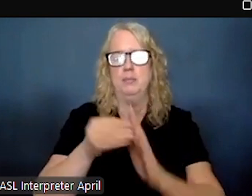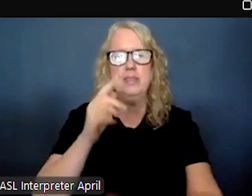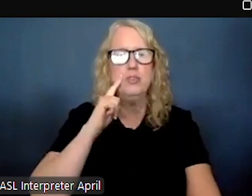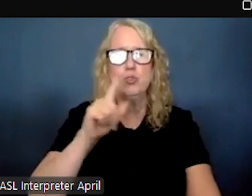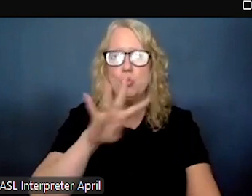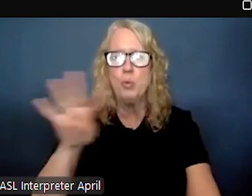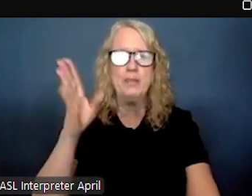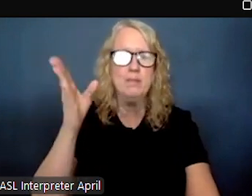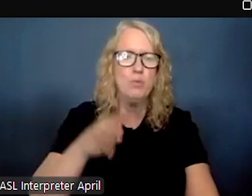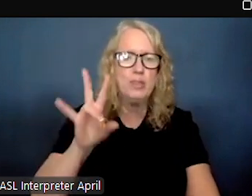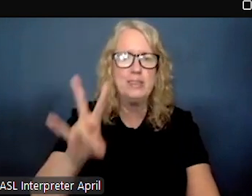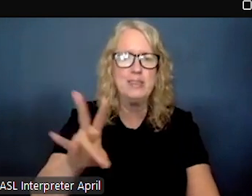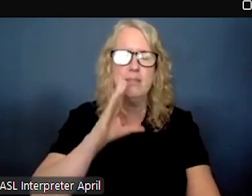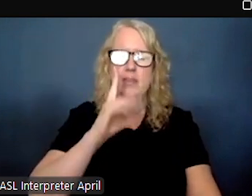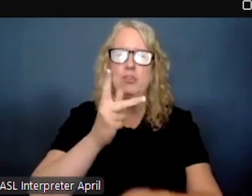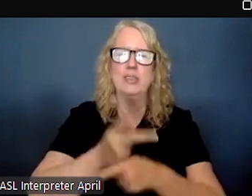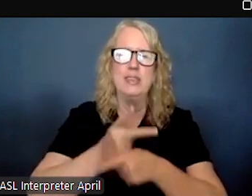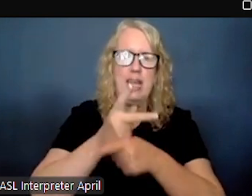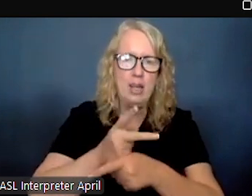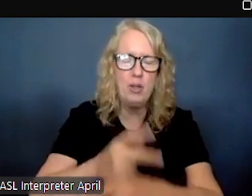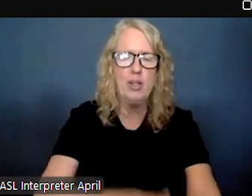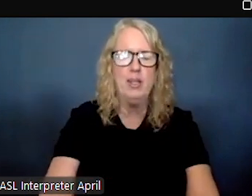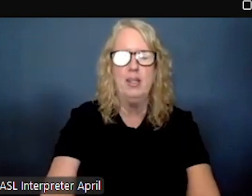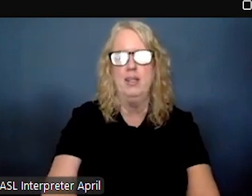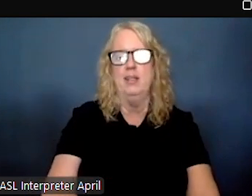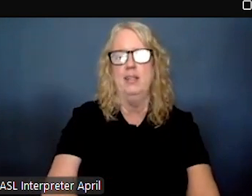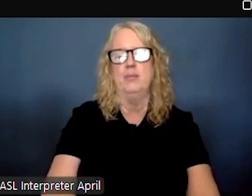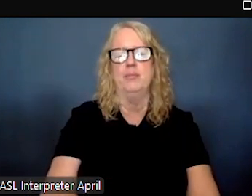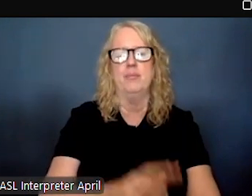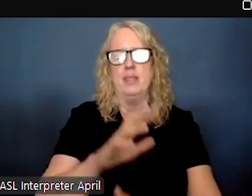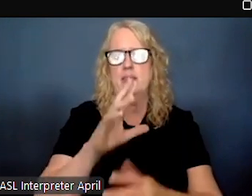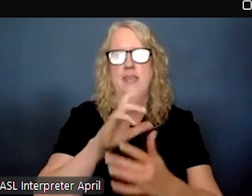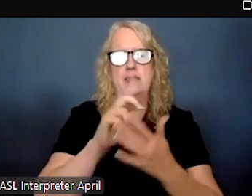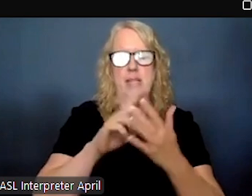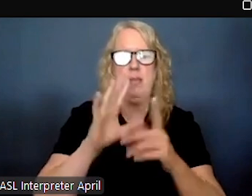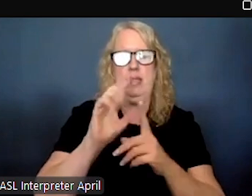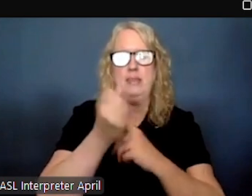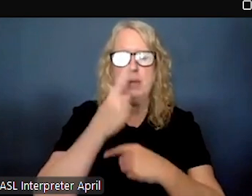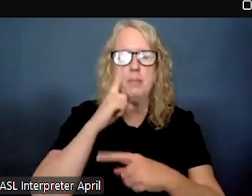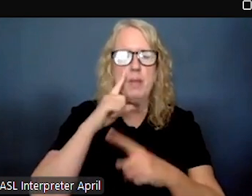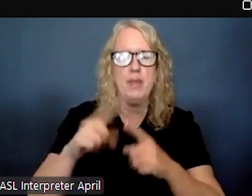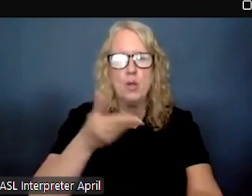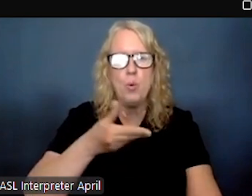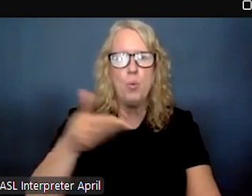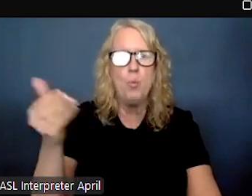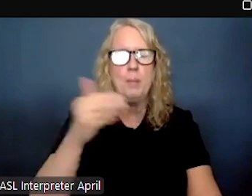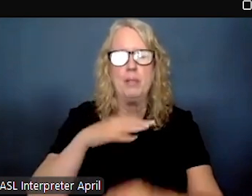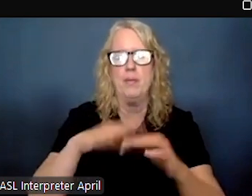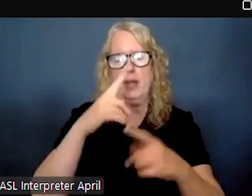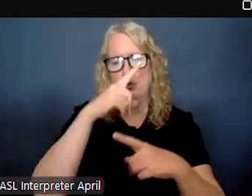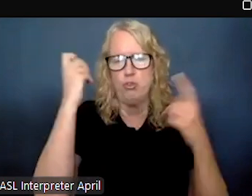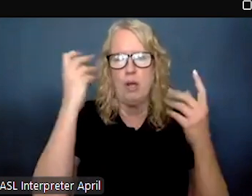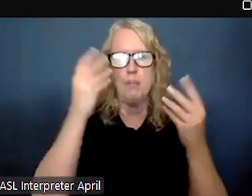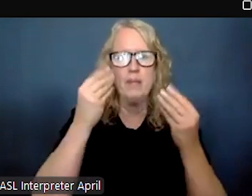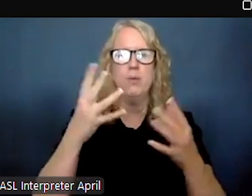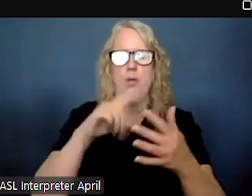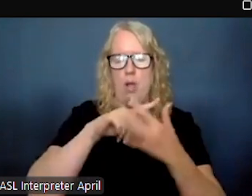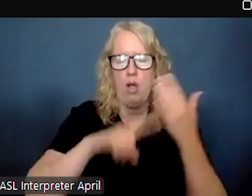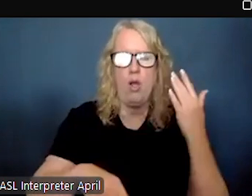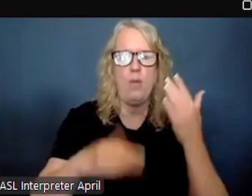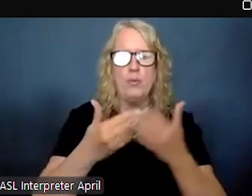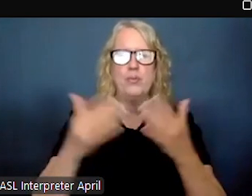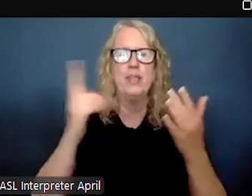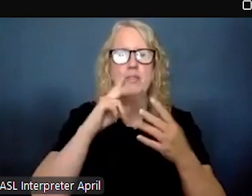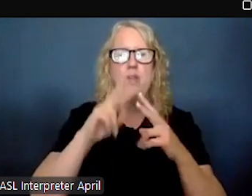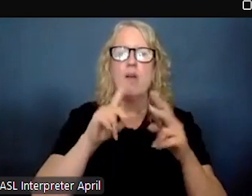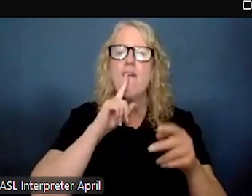24/7 care, designing settings that feel welcoming and trauma informed. All things are